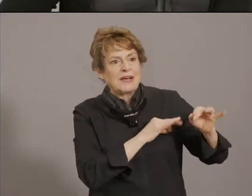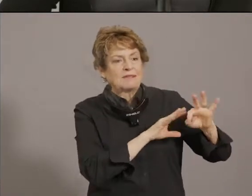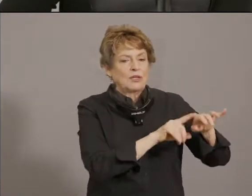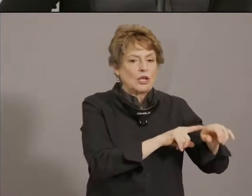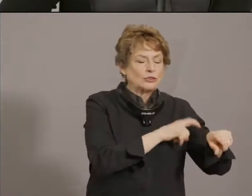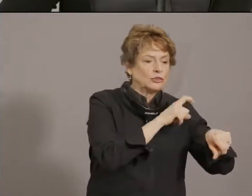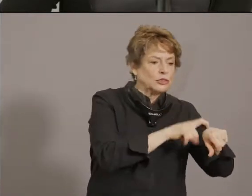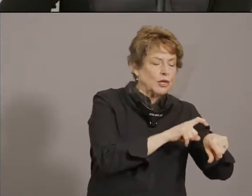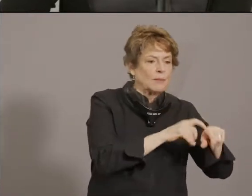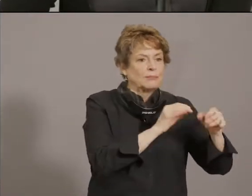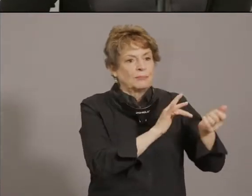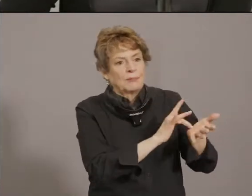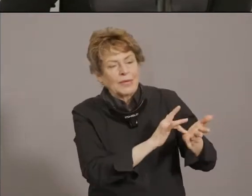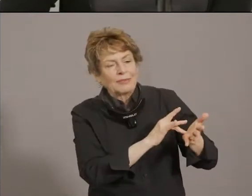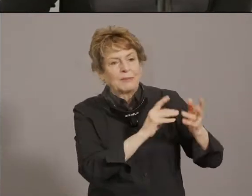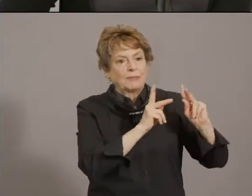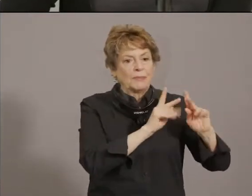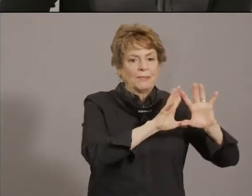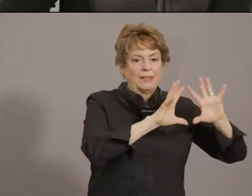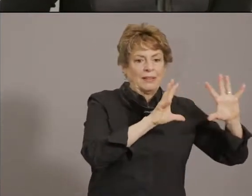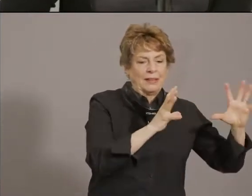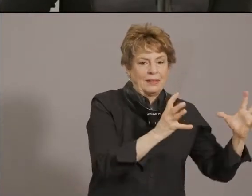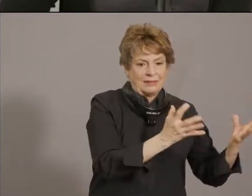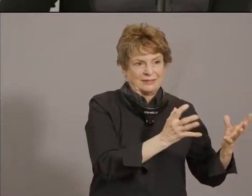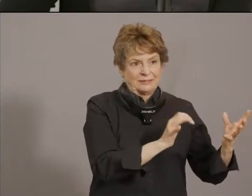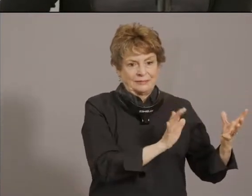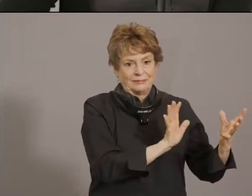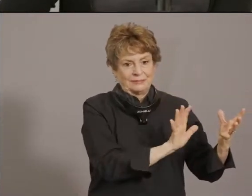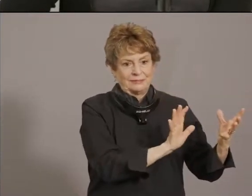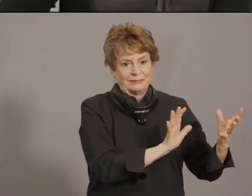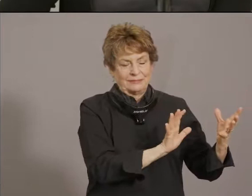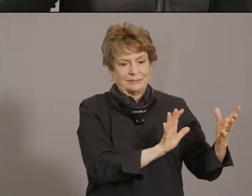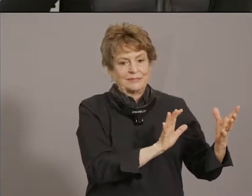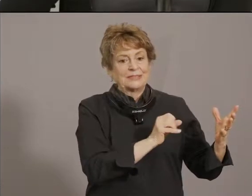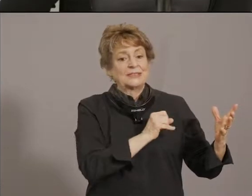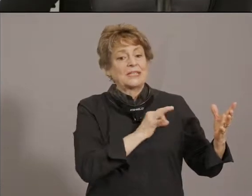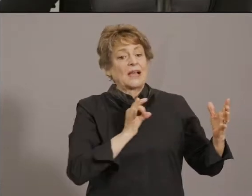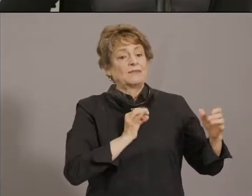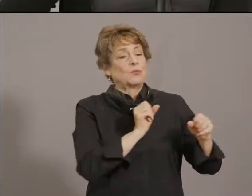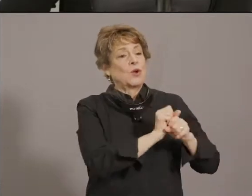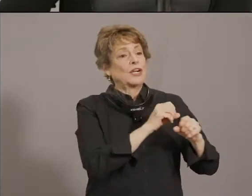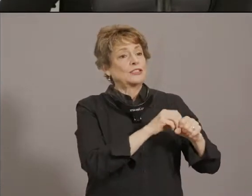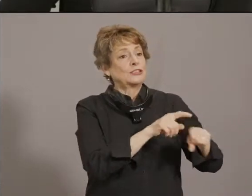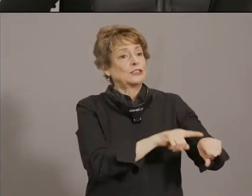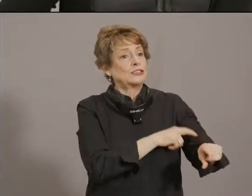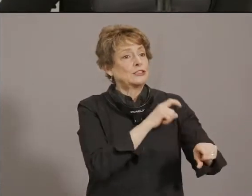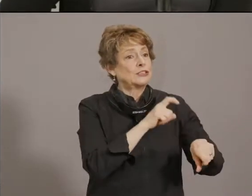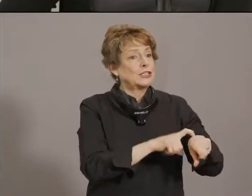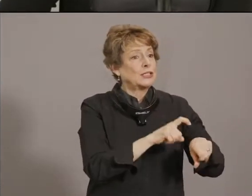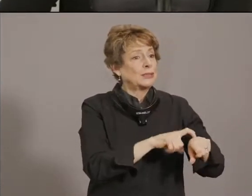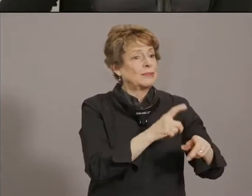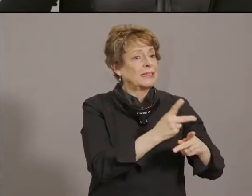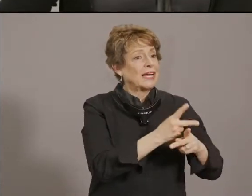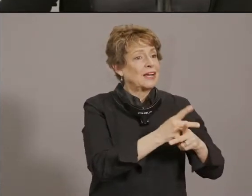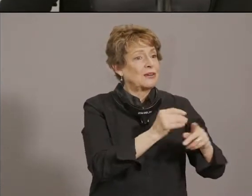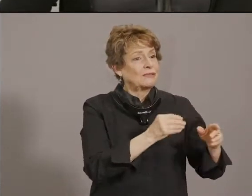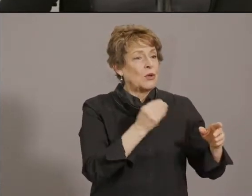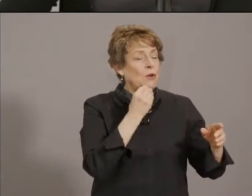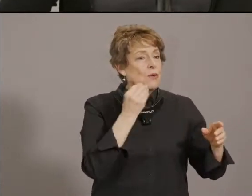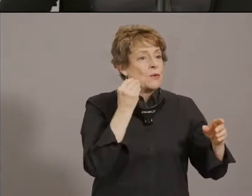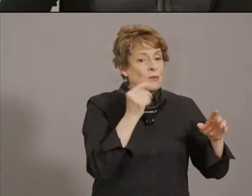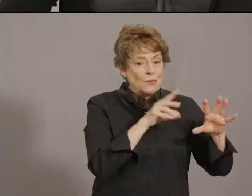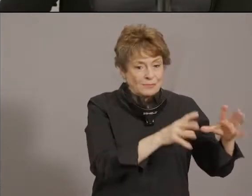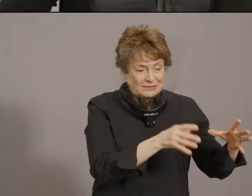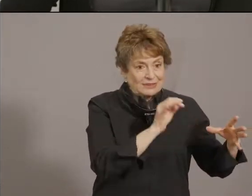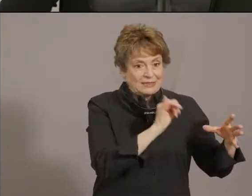services workers, as well as those staff that work in a long-term care facility and their residents. When